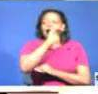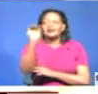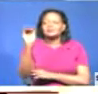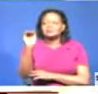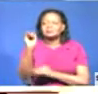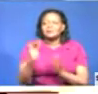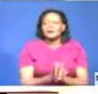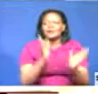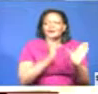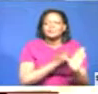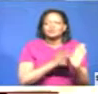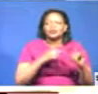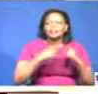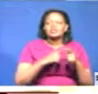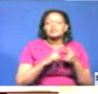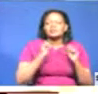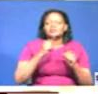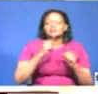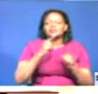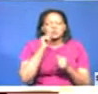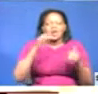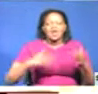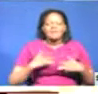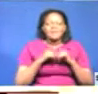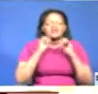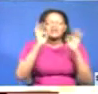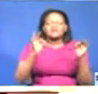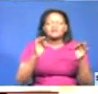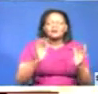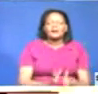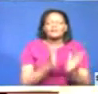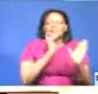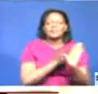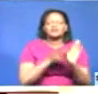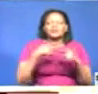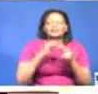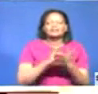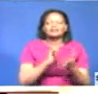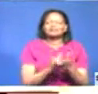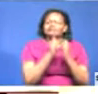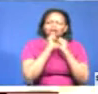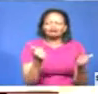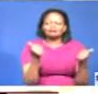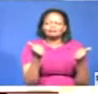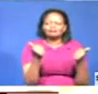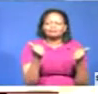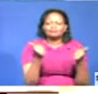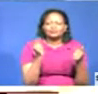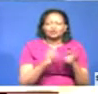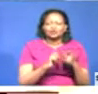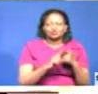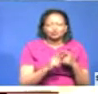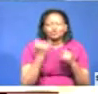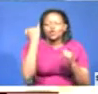public participation process, I'm sure they will say they are not. But if there is a public participation process that is robust enough to come to a